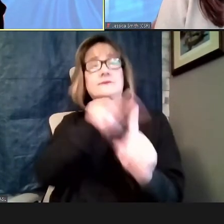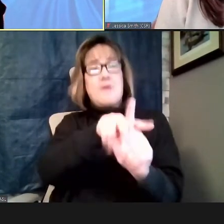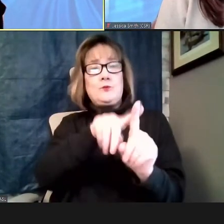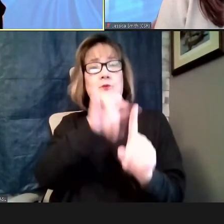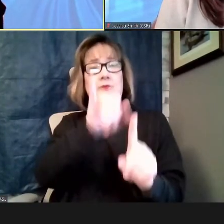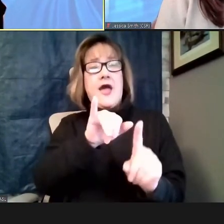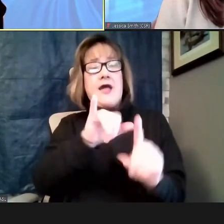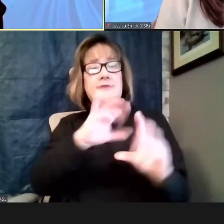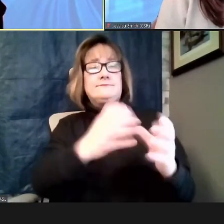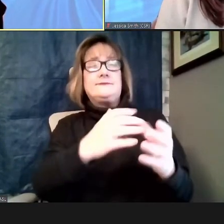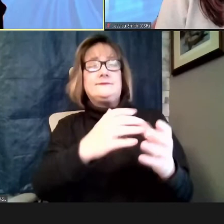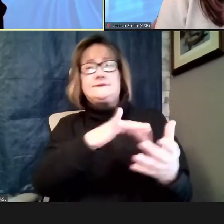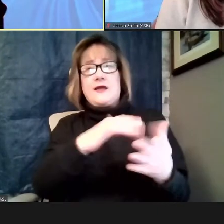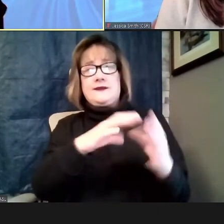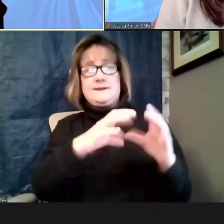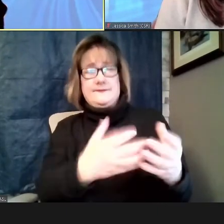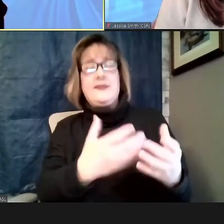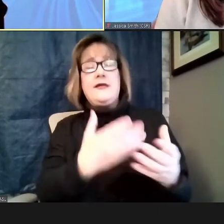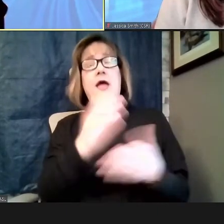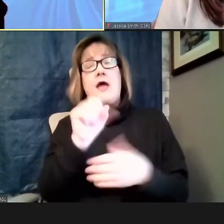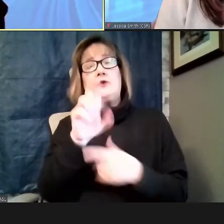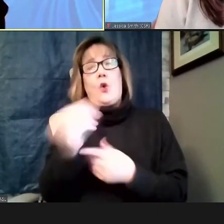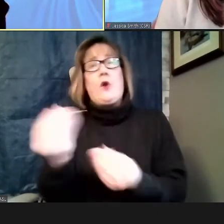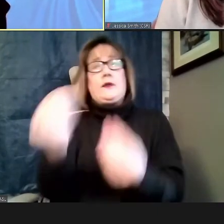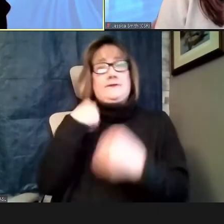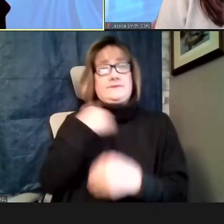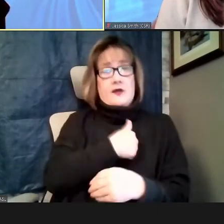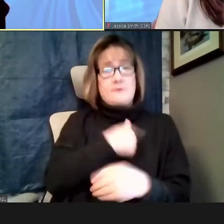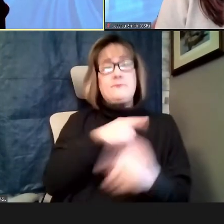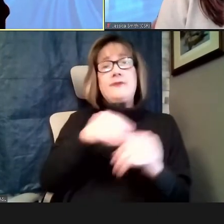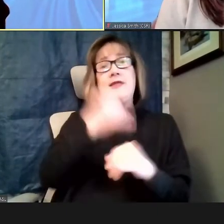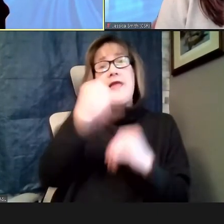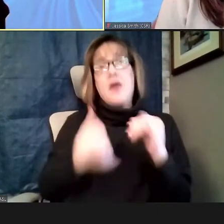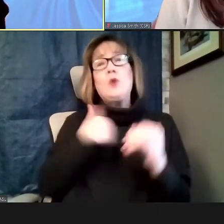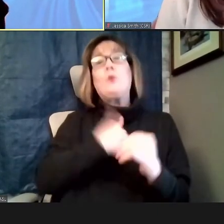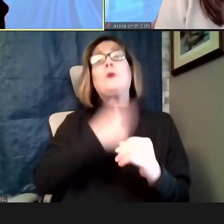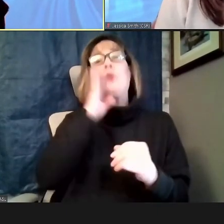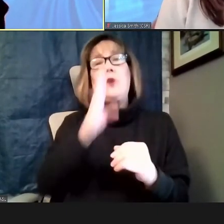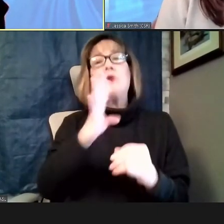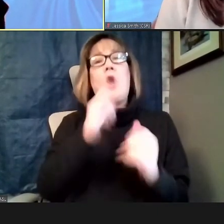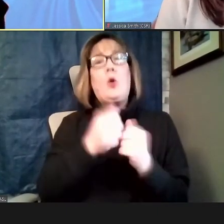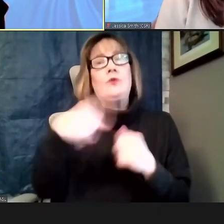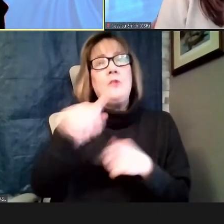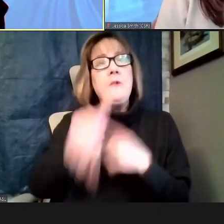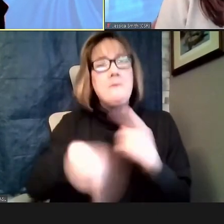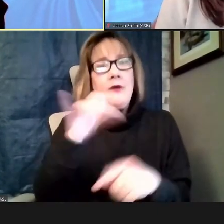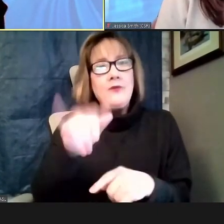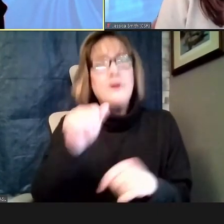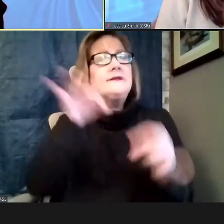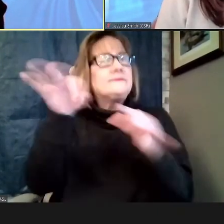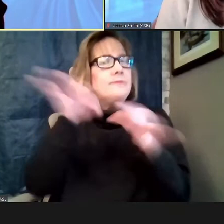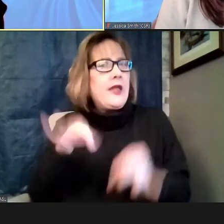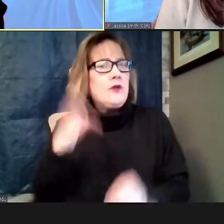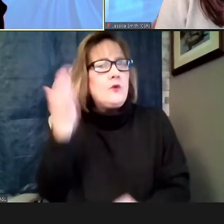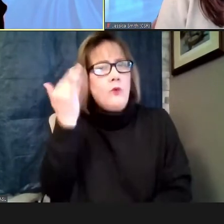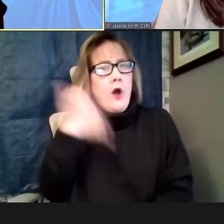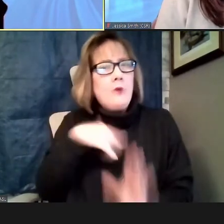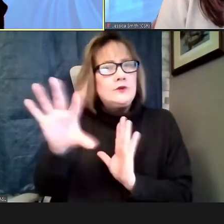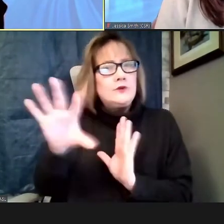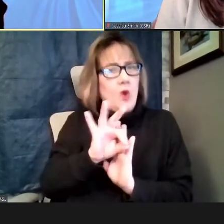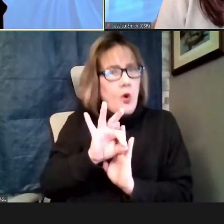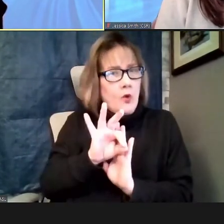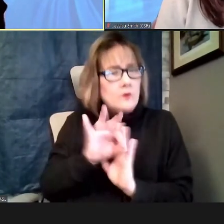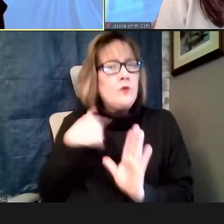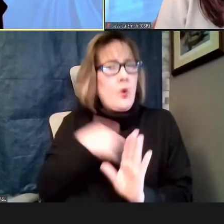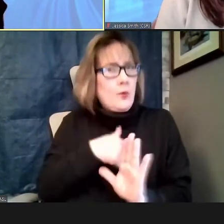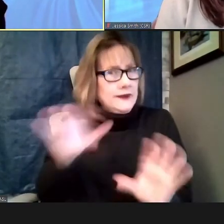So usually the SRO gives us an opinion, but in the end, we're going to talk to you about it. And we can explain why we chose what we did. We can